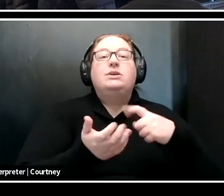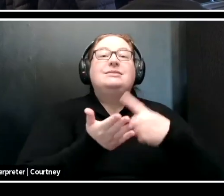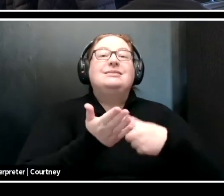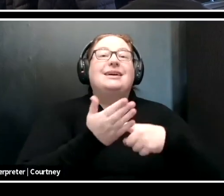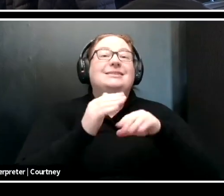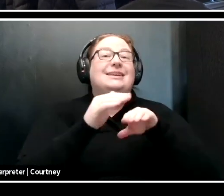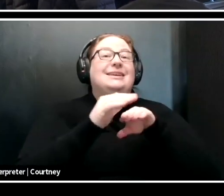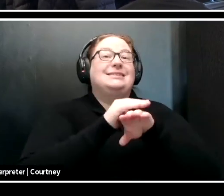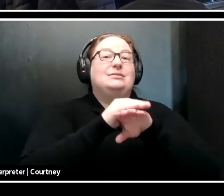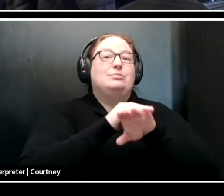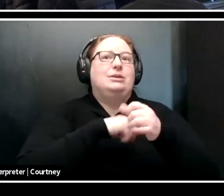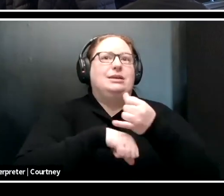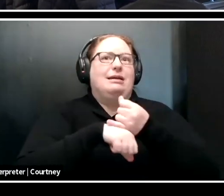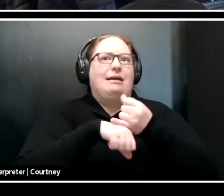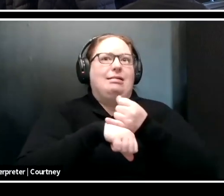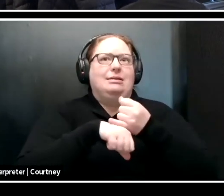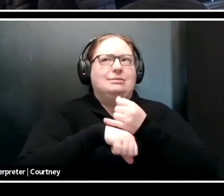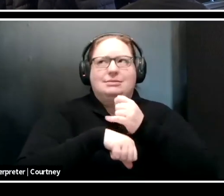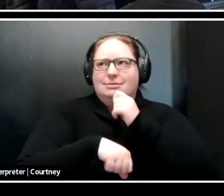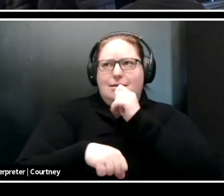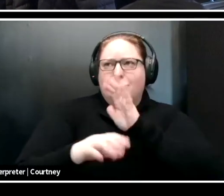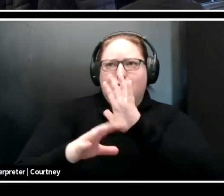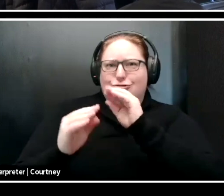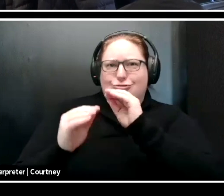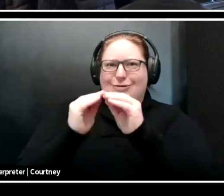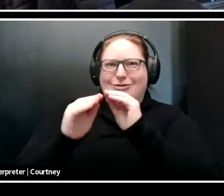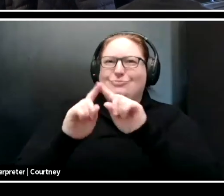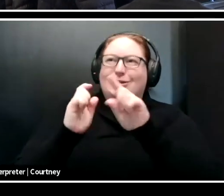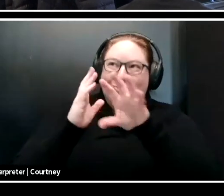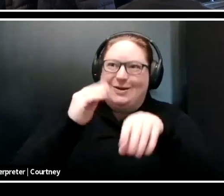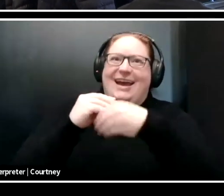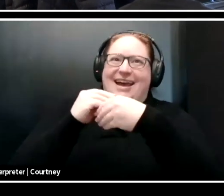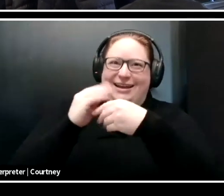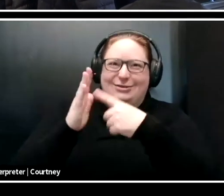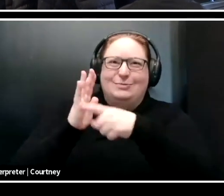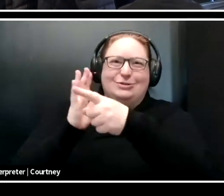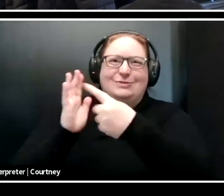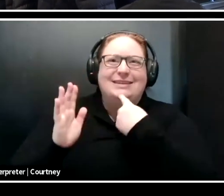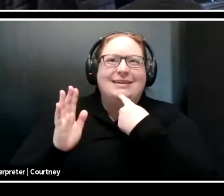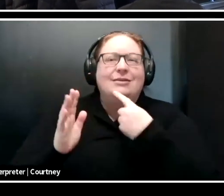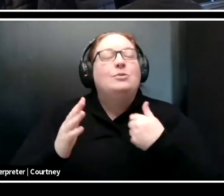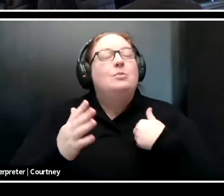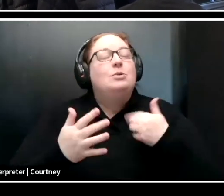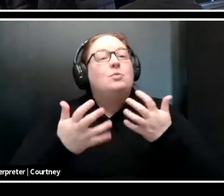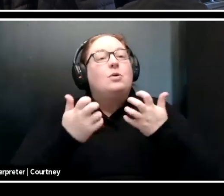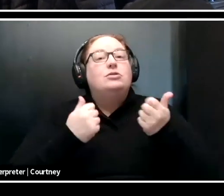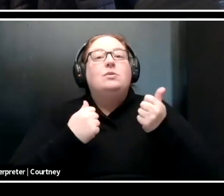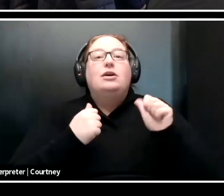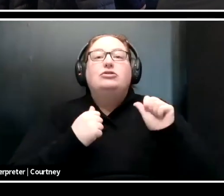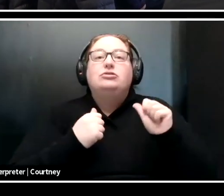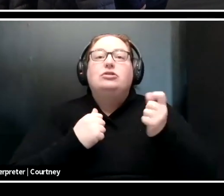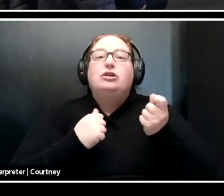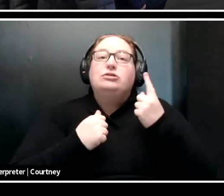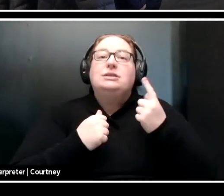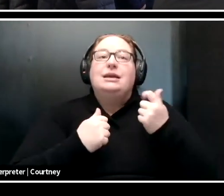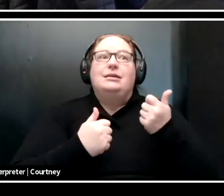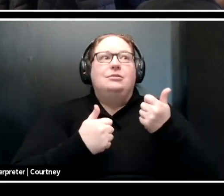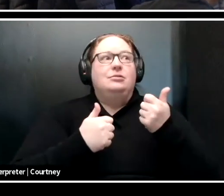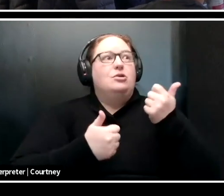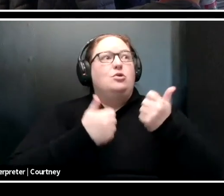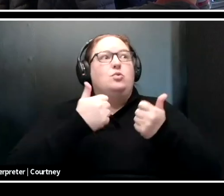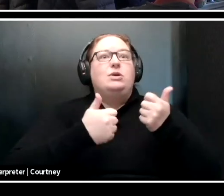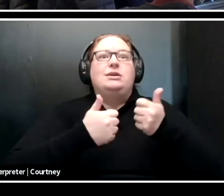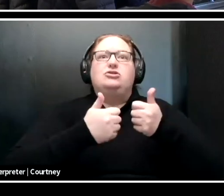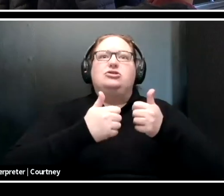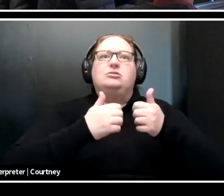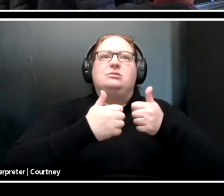just to, not to correct you, just to amend what you said, we're trying to understand which subgraphs will convey